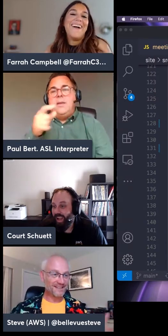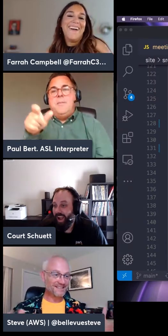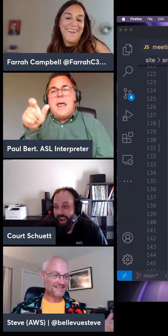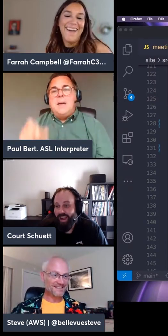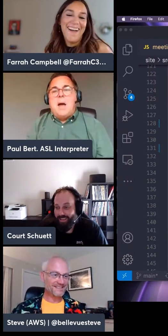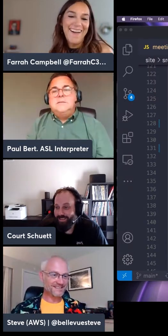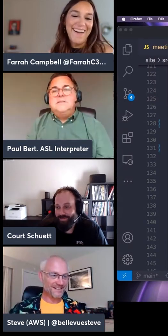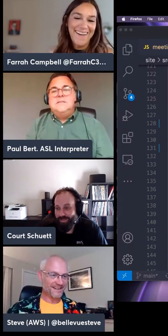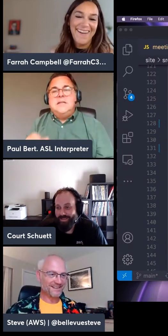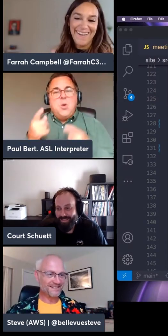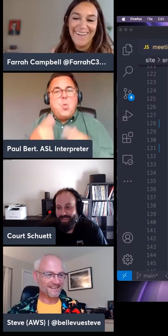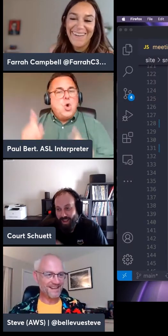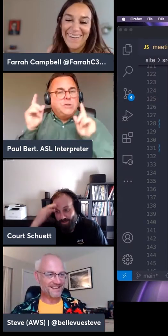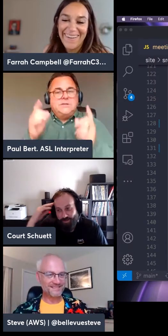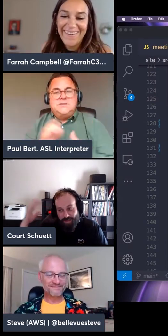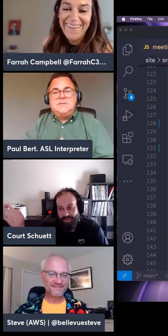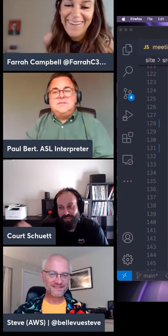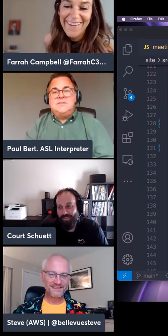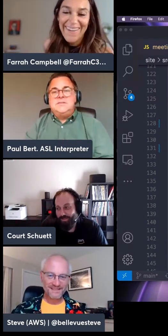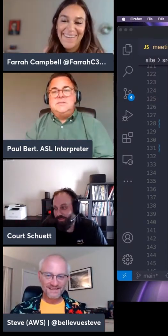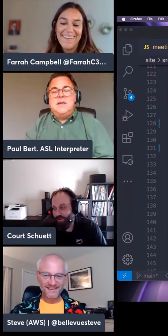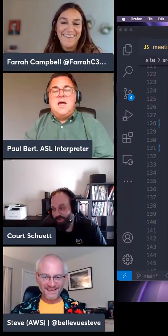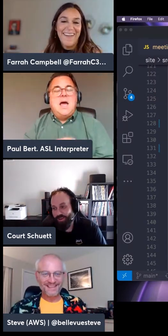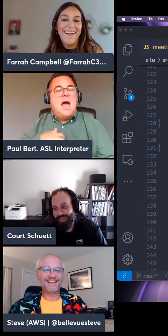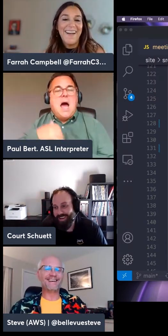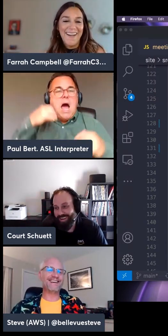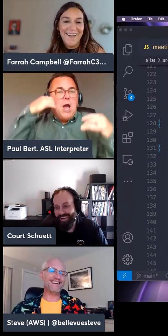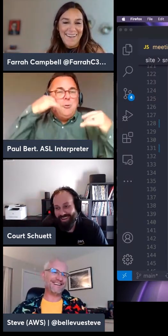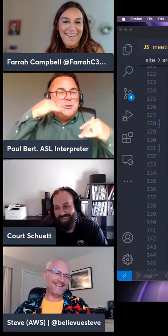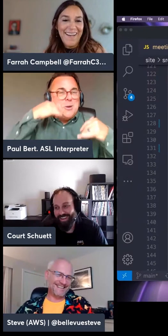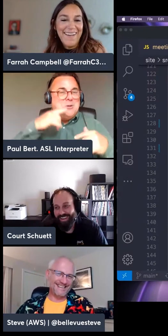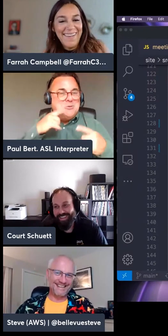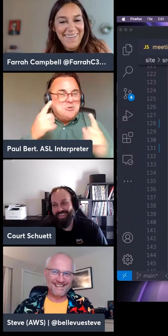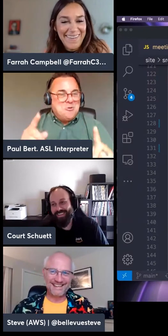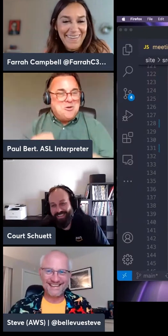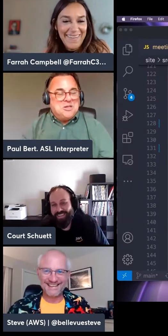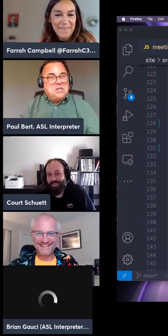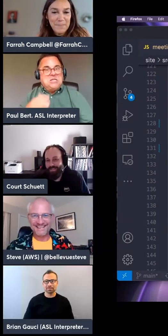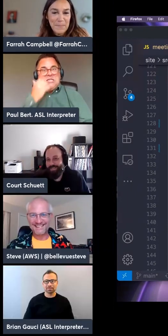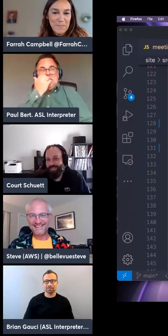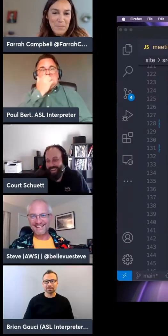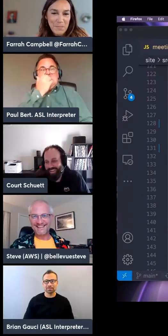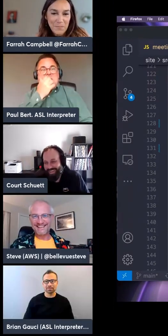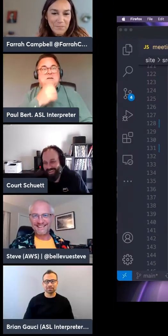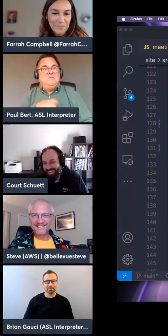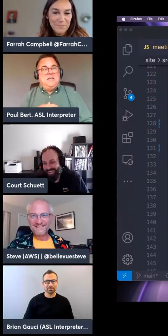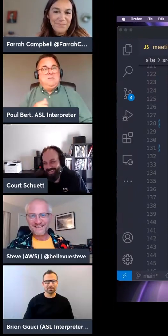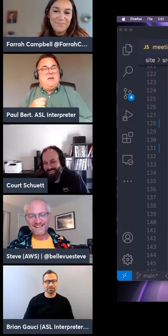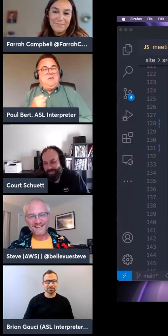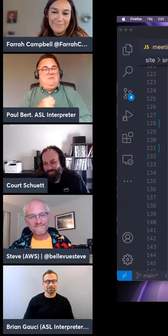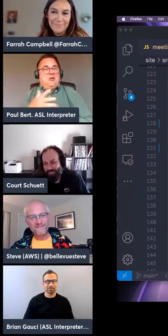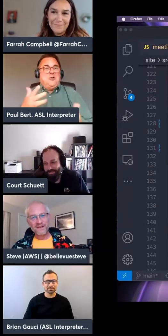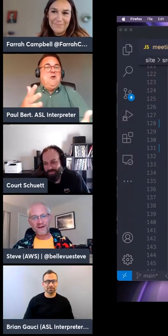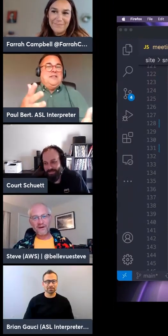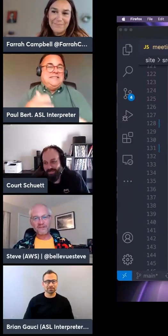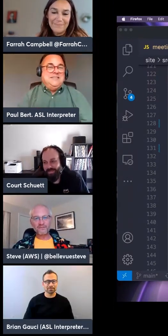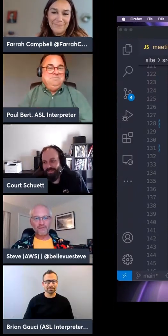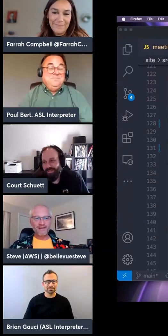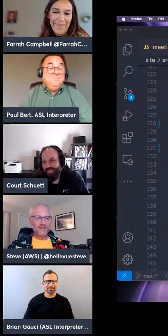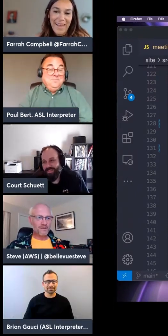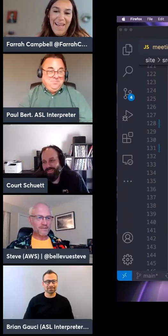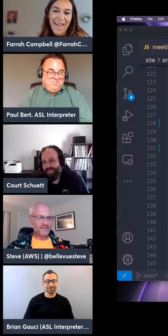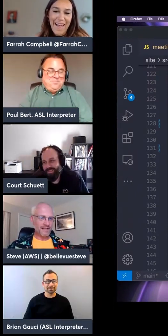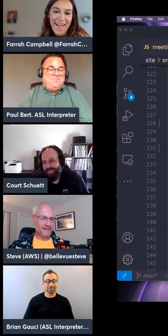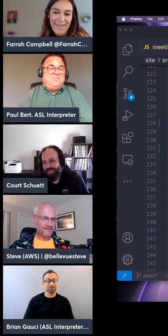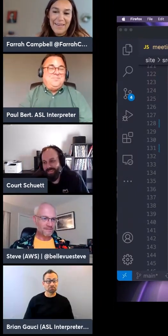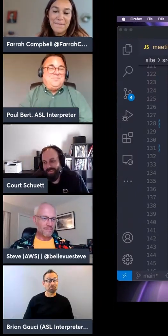intended. Like this is like, yeah. I was sweating for sure. This was nerve-wracking. Awesome. Well, we